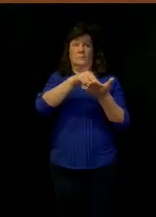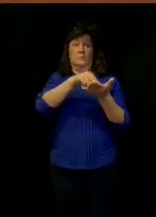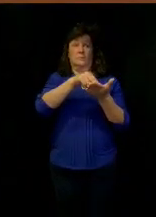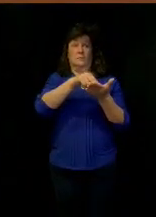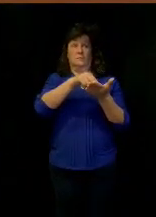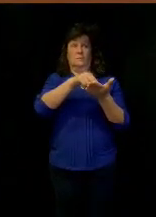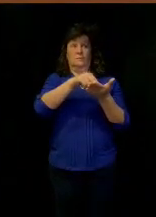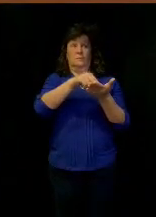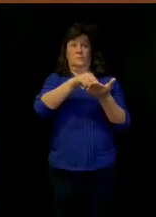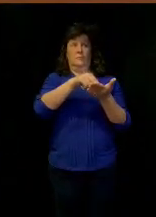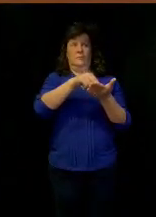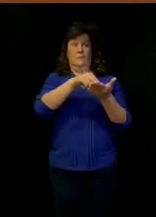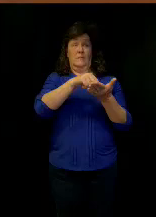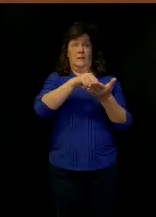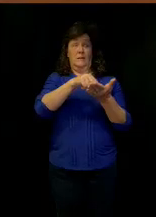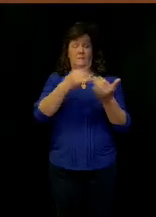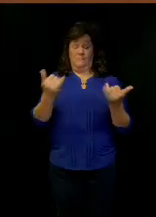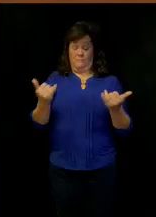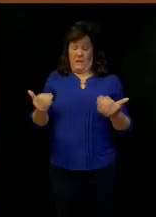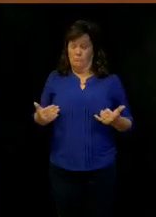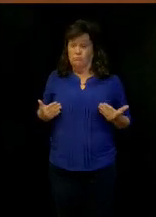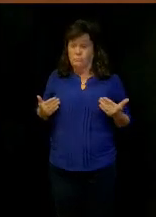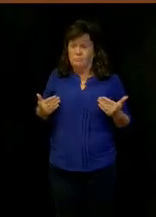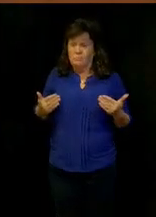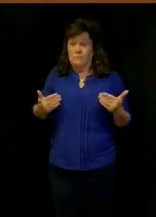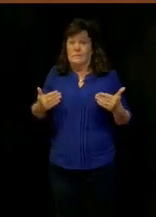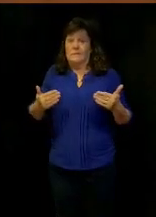Therefore, from now on.